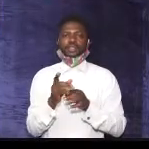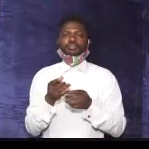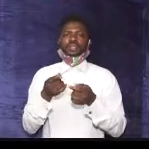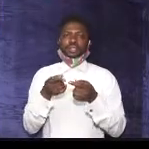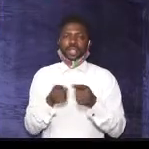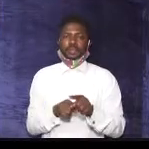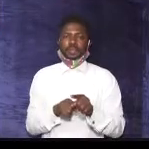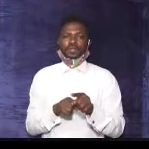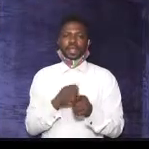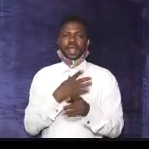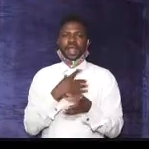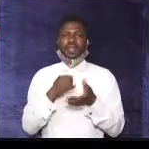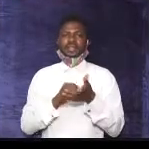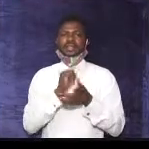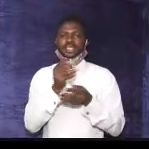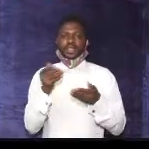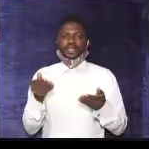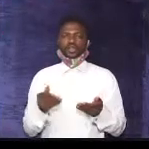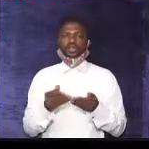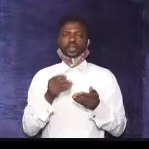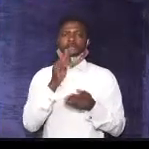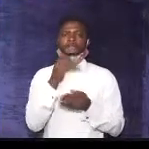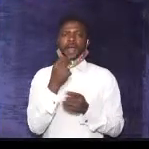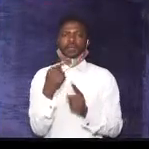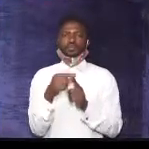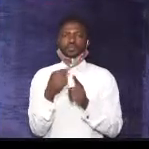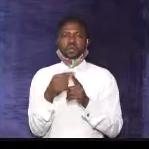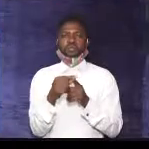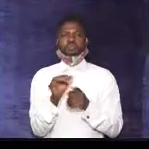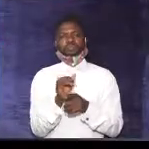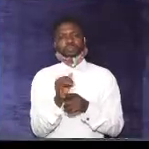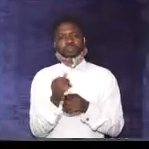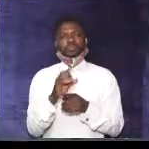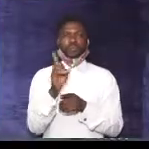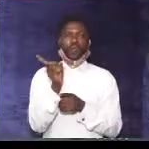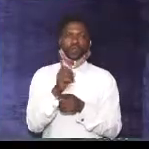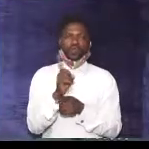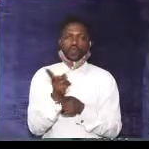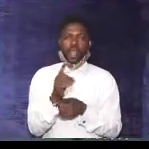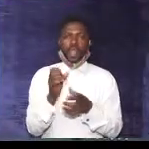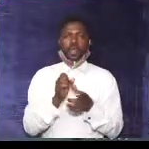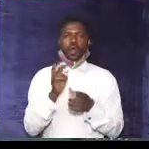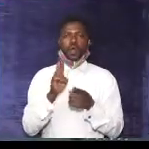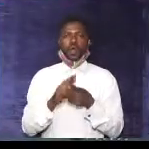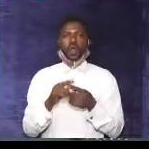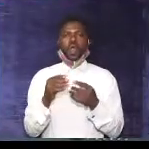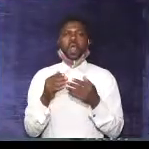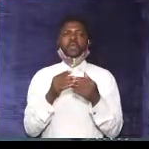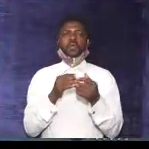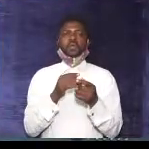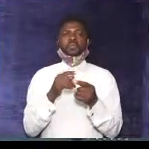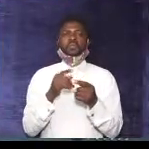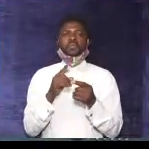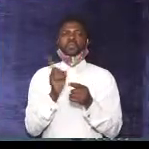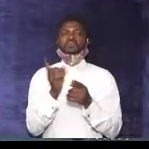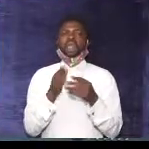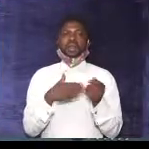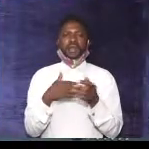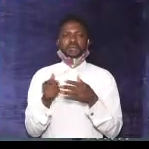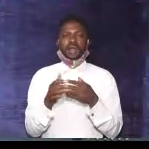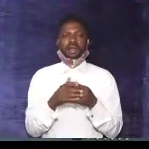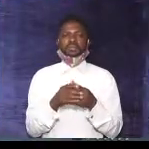action takes place. And it is introduced by words such as where or